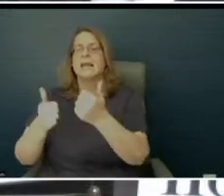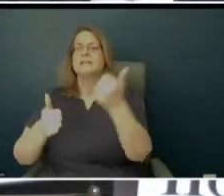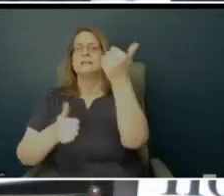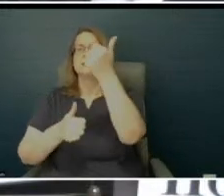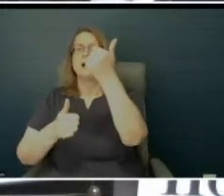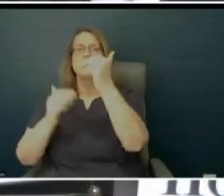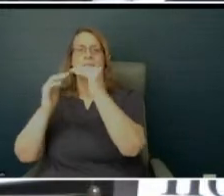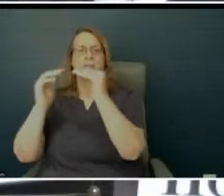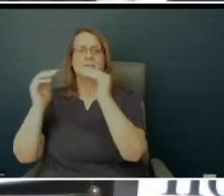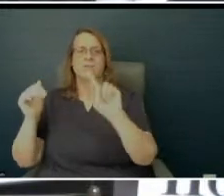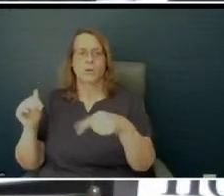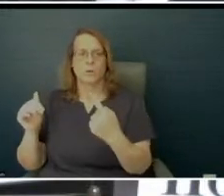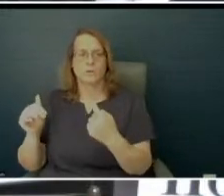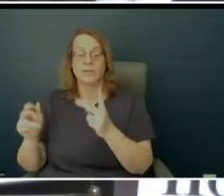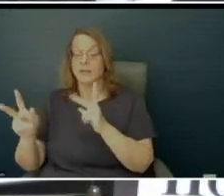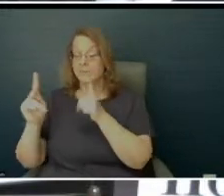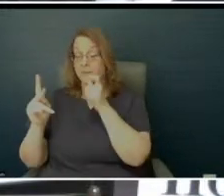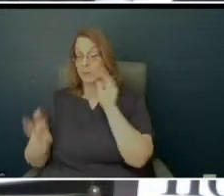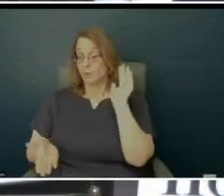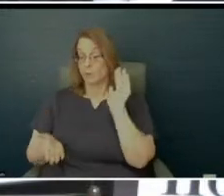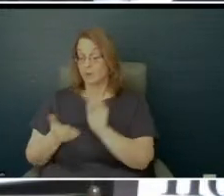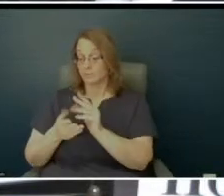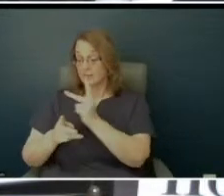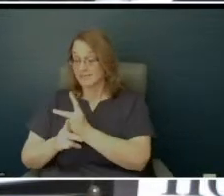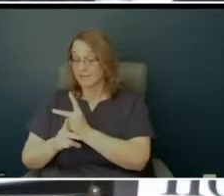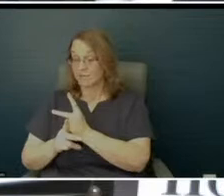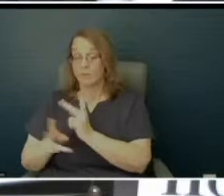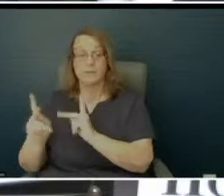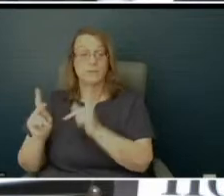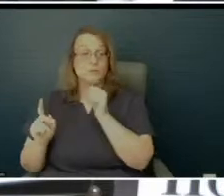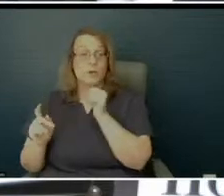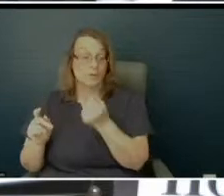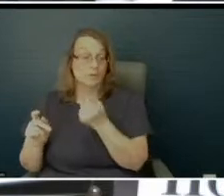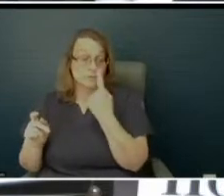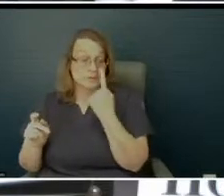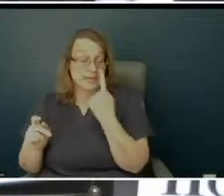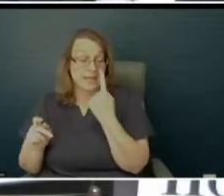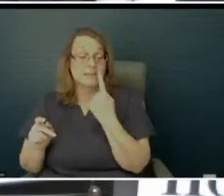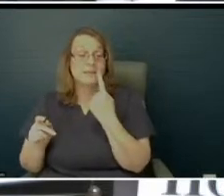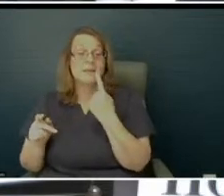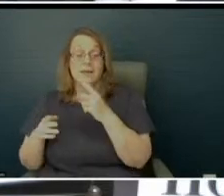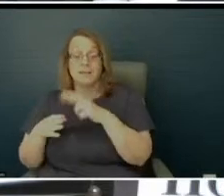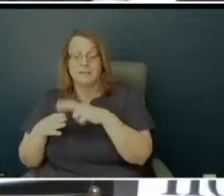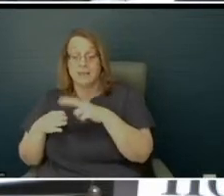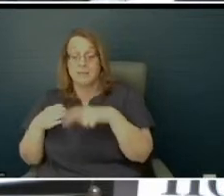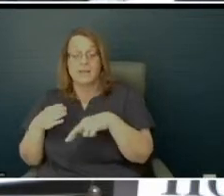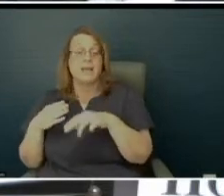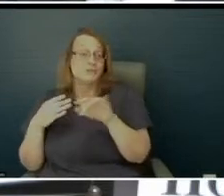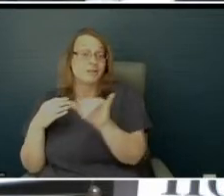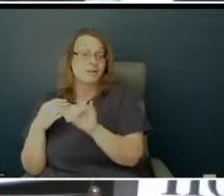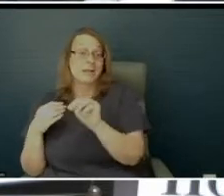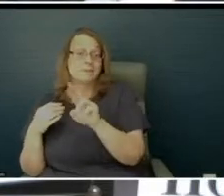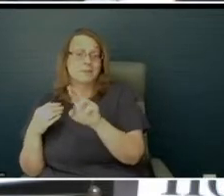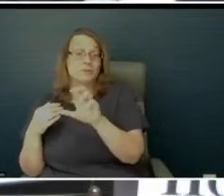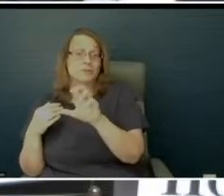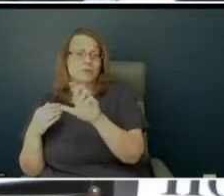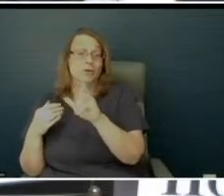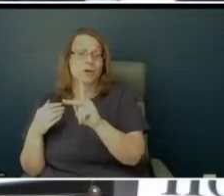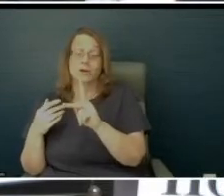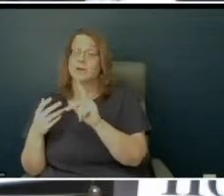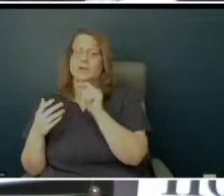about it, who don't really understand these implications, such as Mr. Clark, don't run afoul of those contact